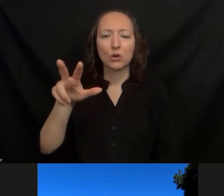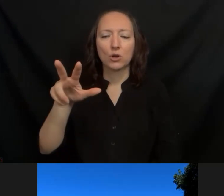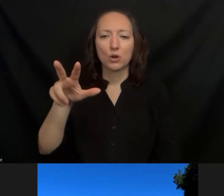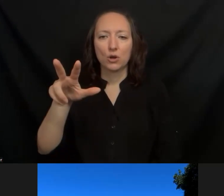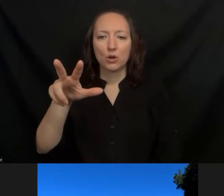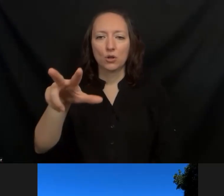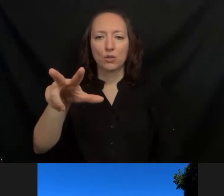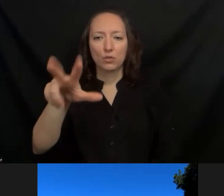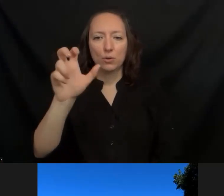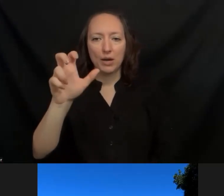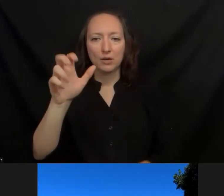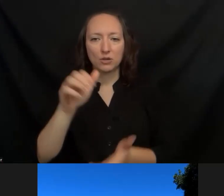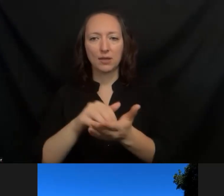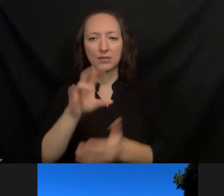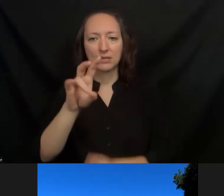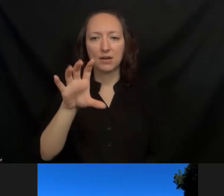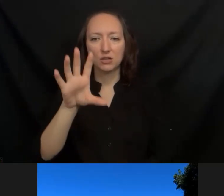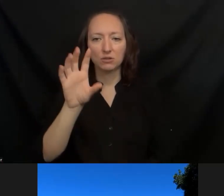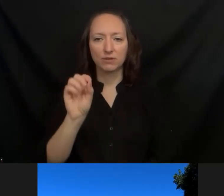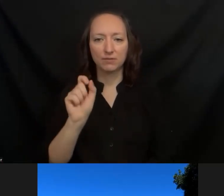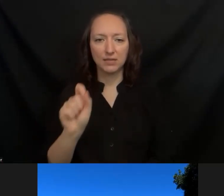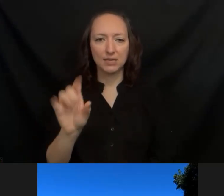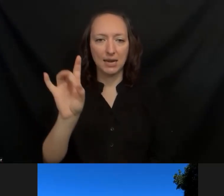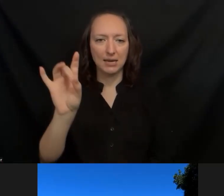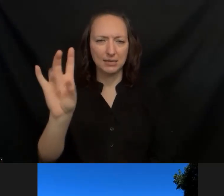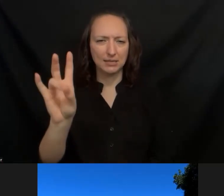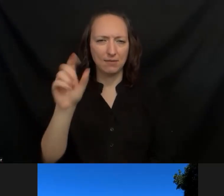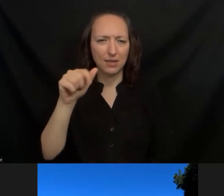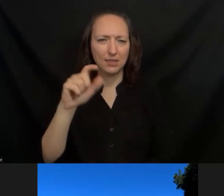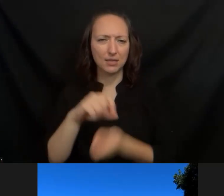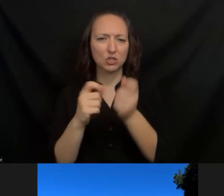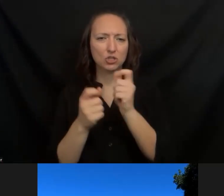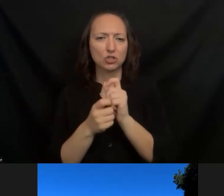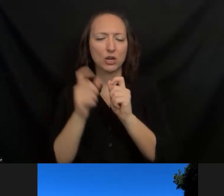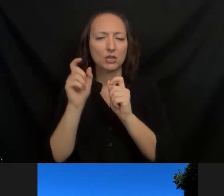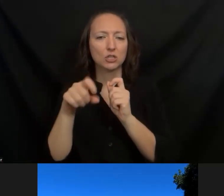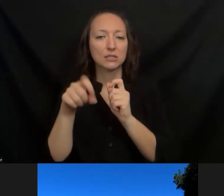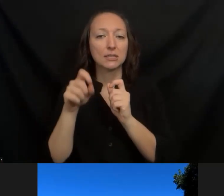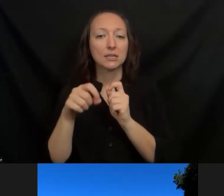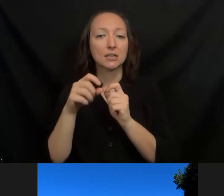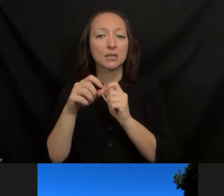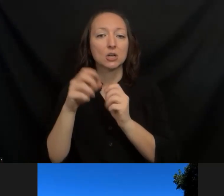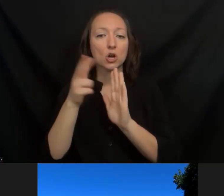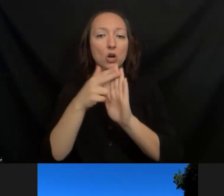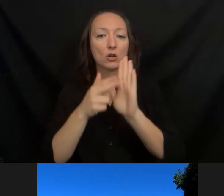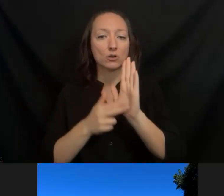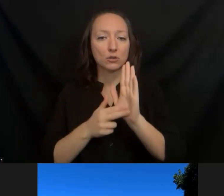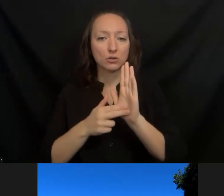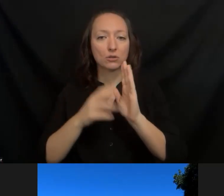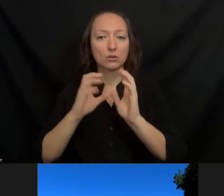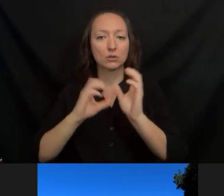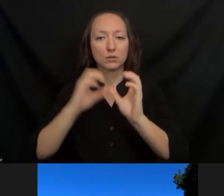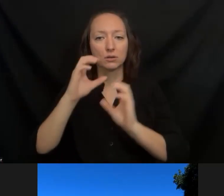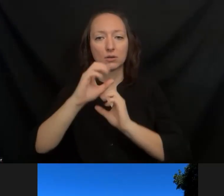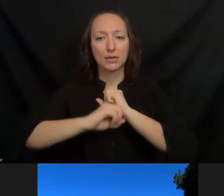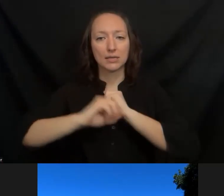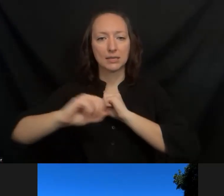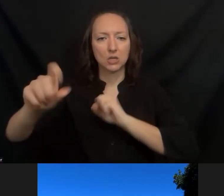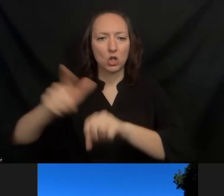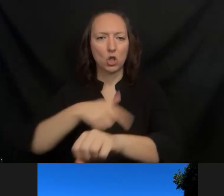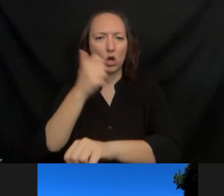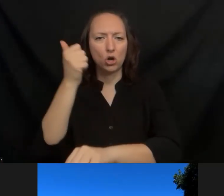$300,750.87. This change order is needed due to the construction contract extending longer than originally anticipated, thus requiring